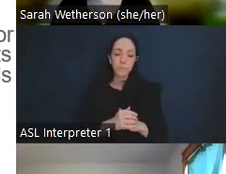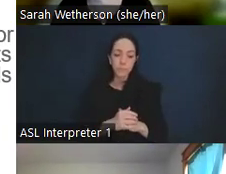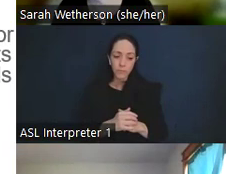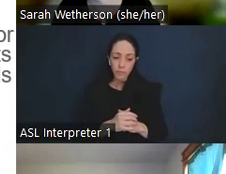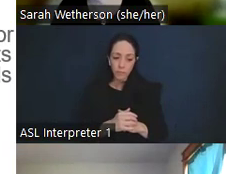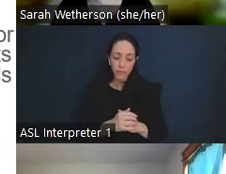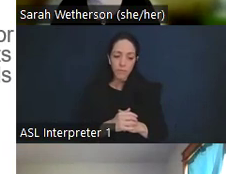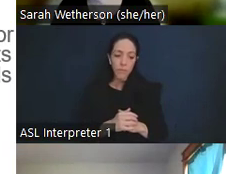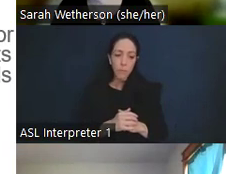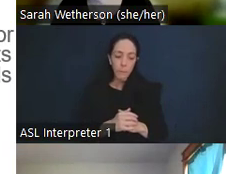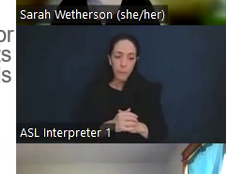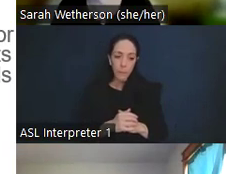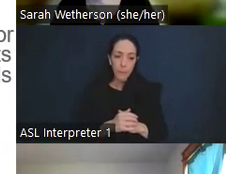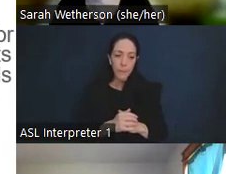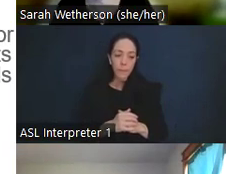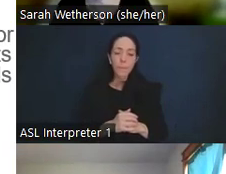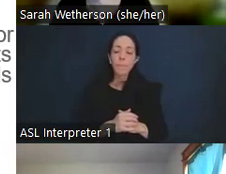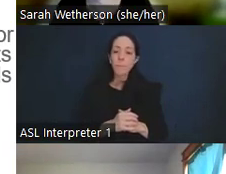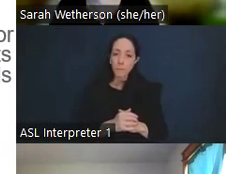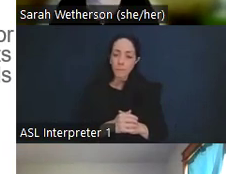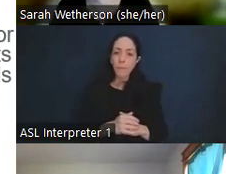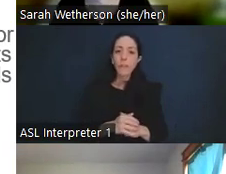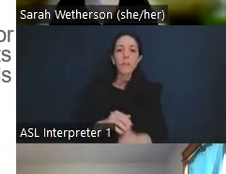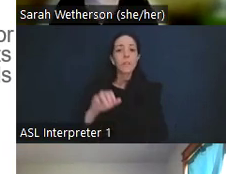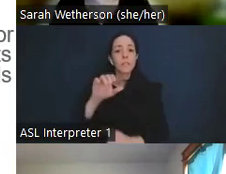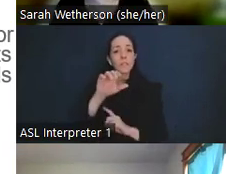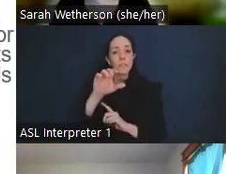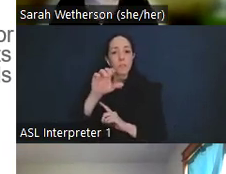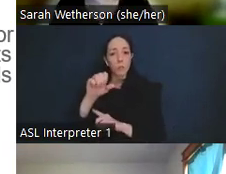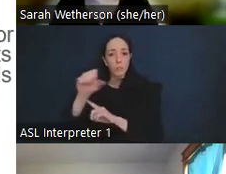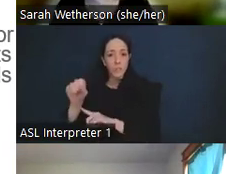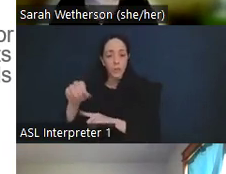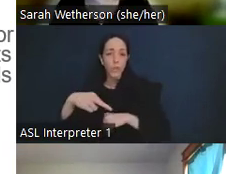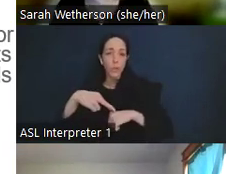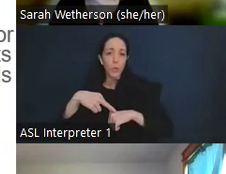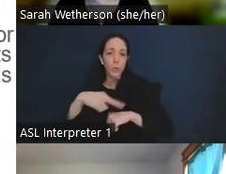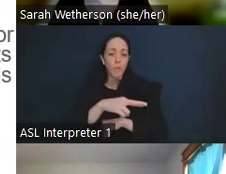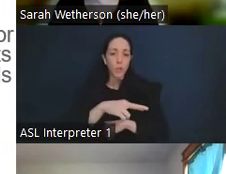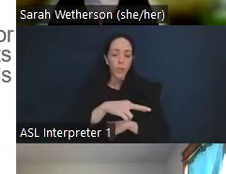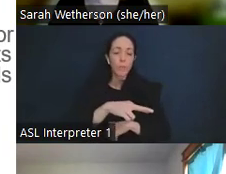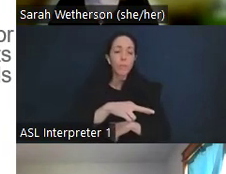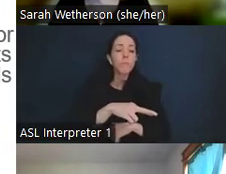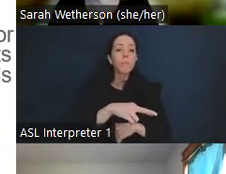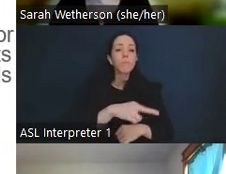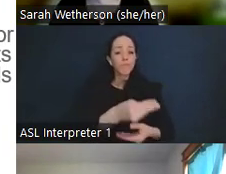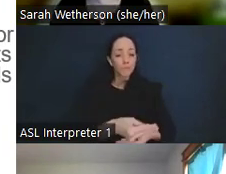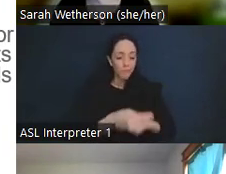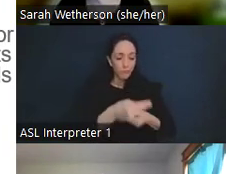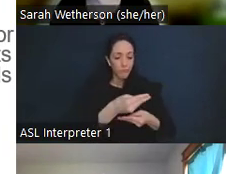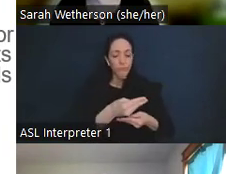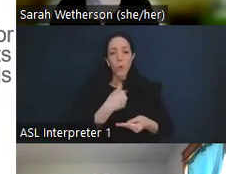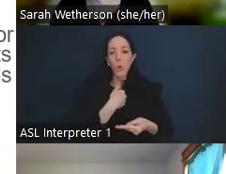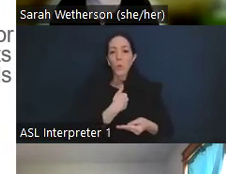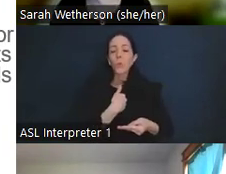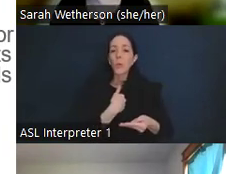receive an LAS referral from Social Security, we can run them through the system as only